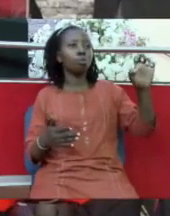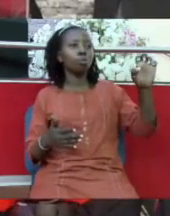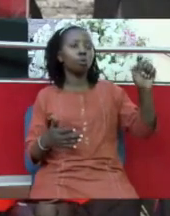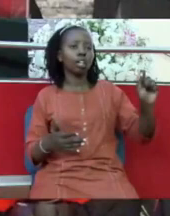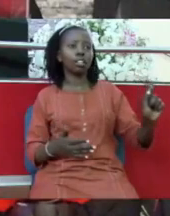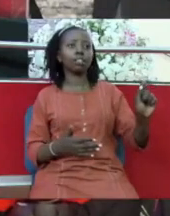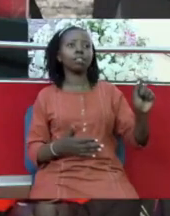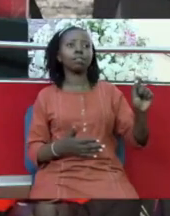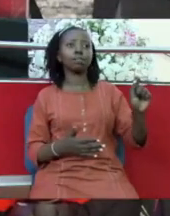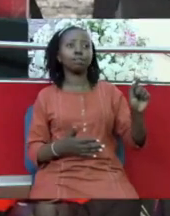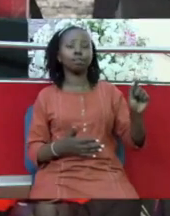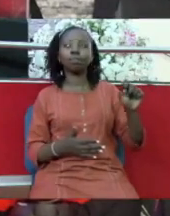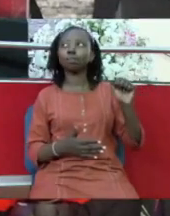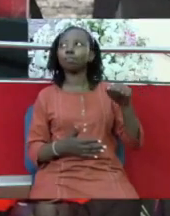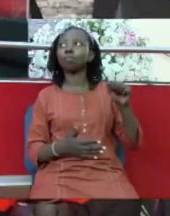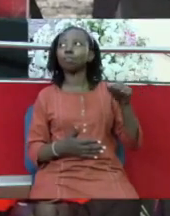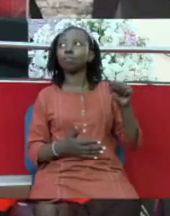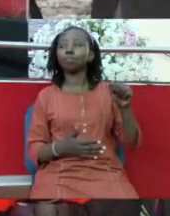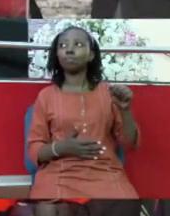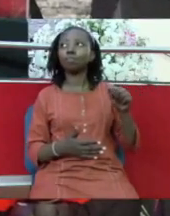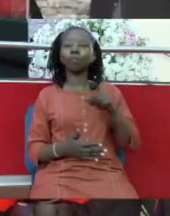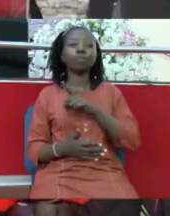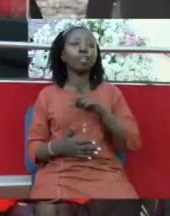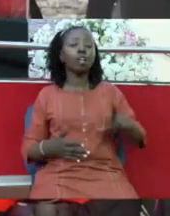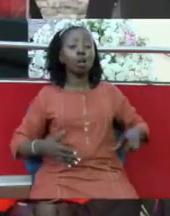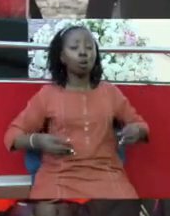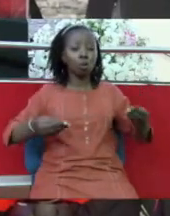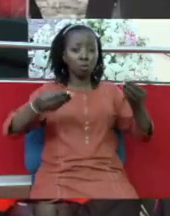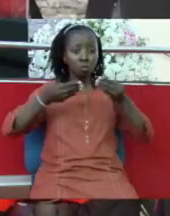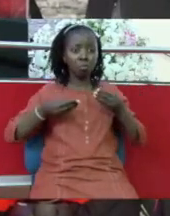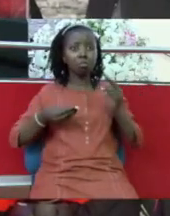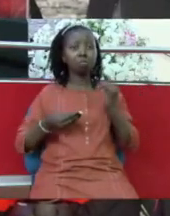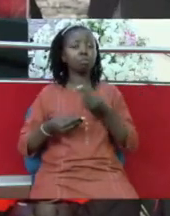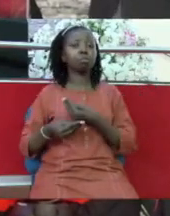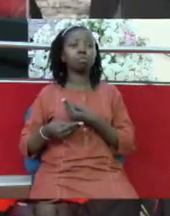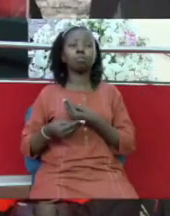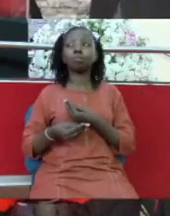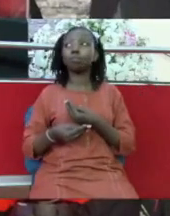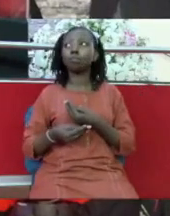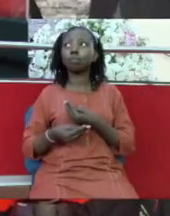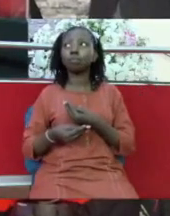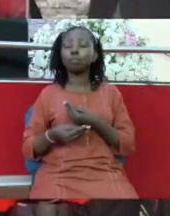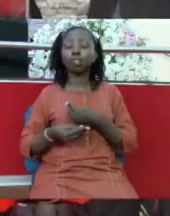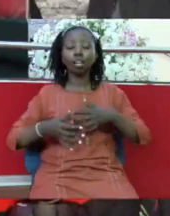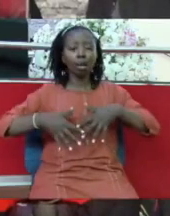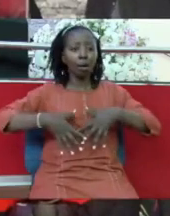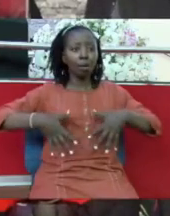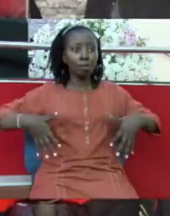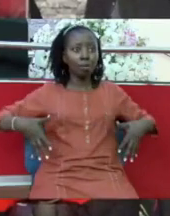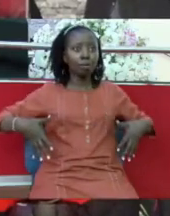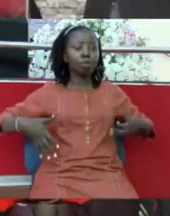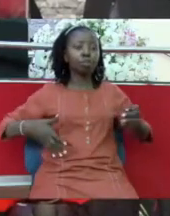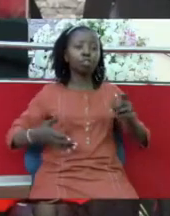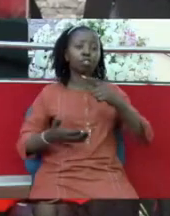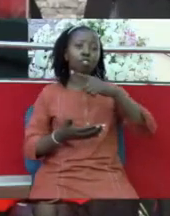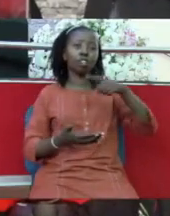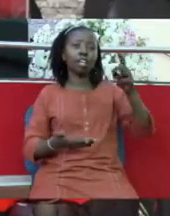Yes. The Lord has provided us with the breastplate of righteousness.